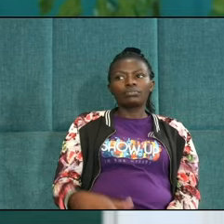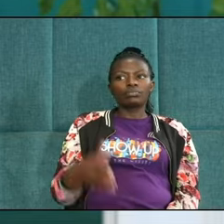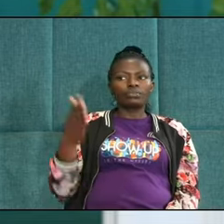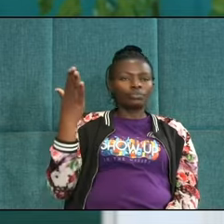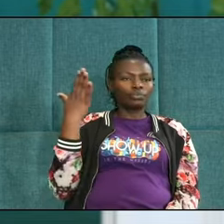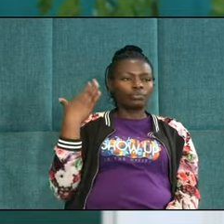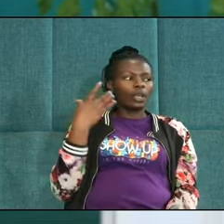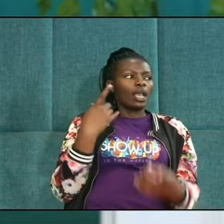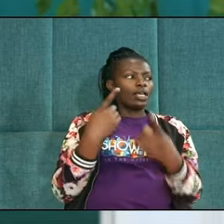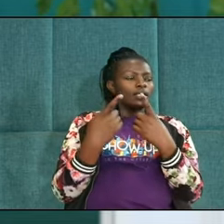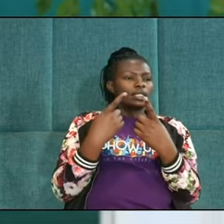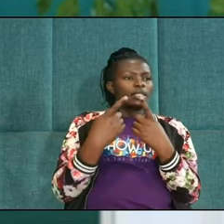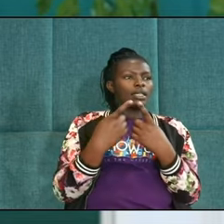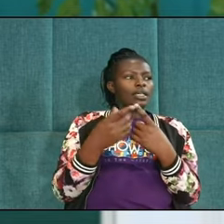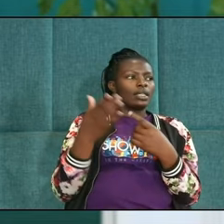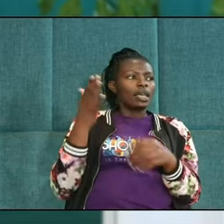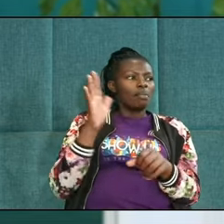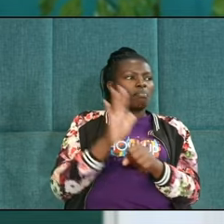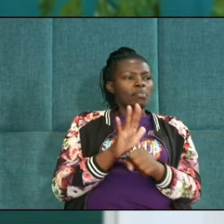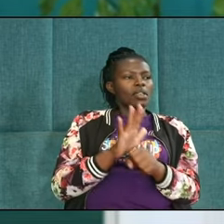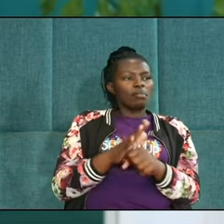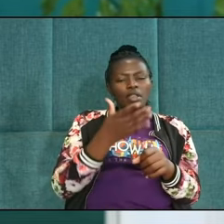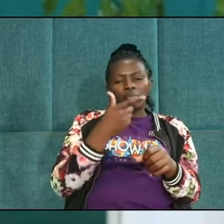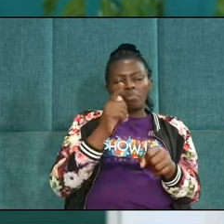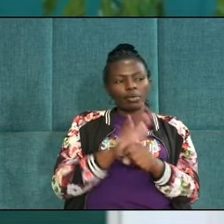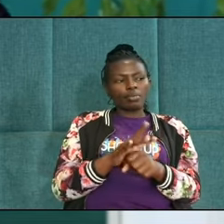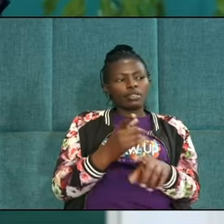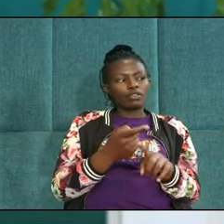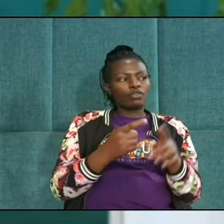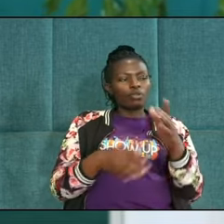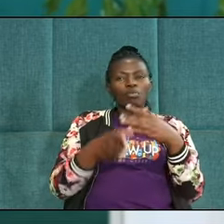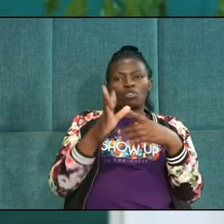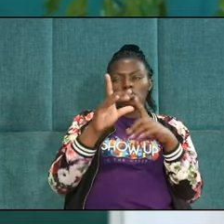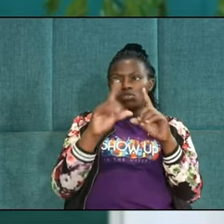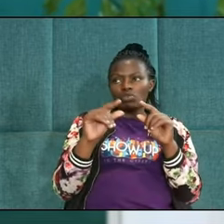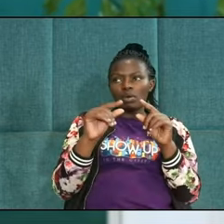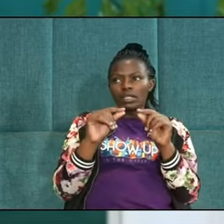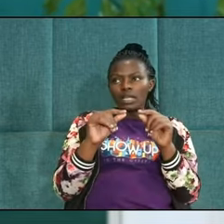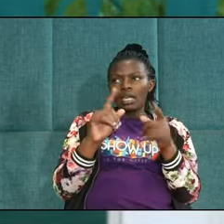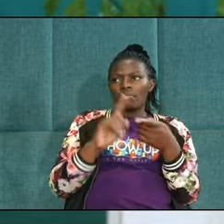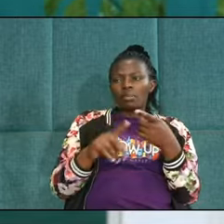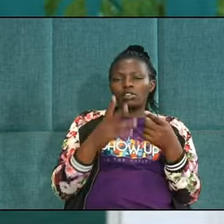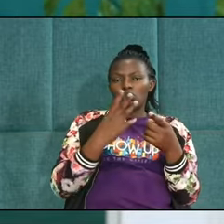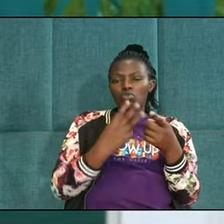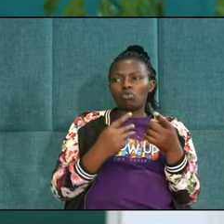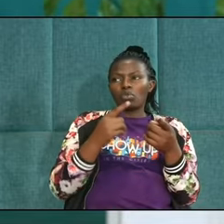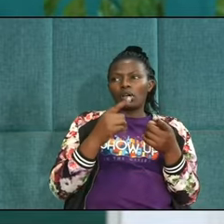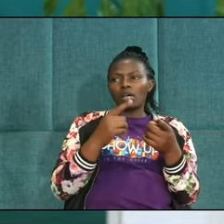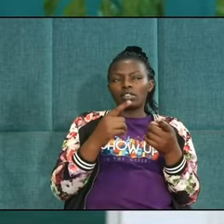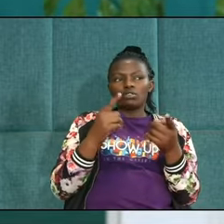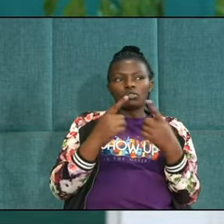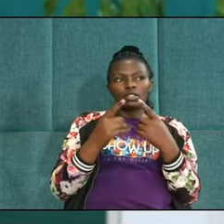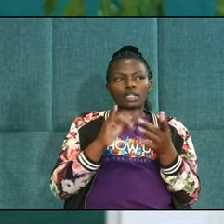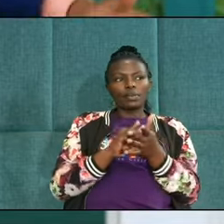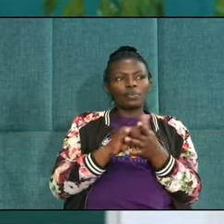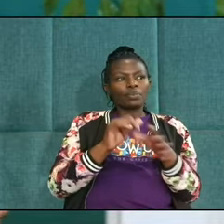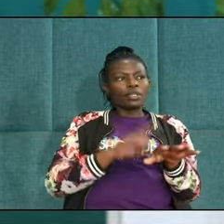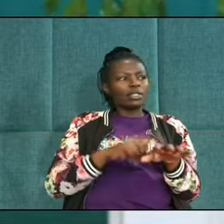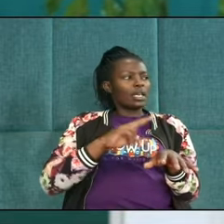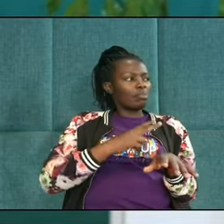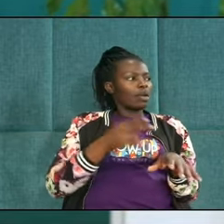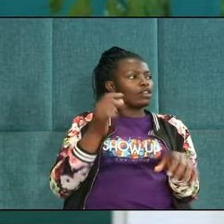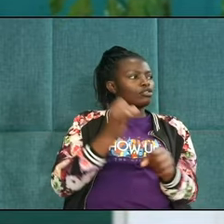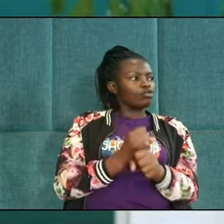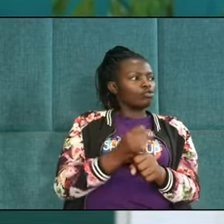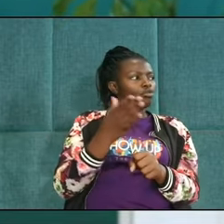many promises from God's word. But what I want to say is that as we do these